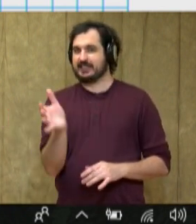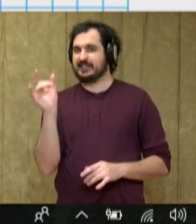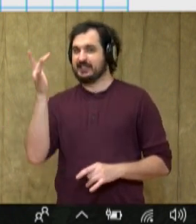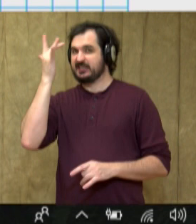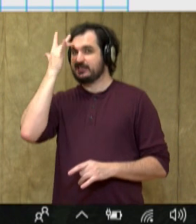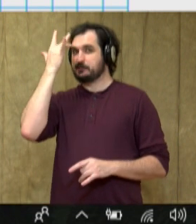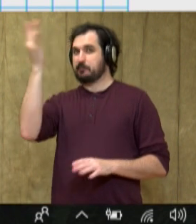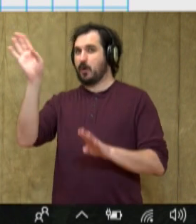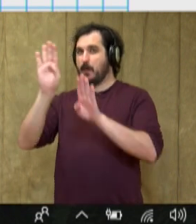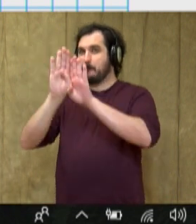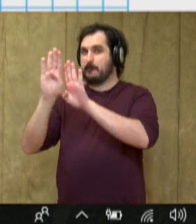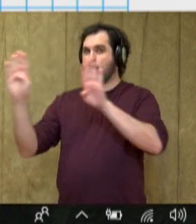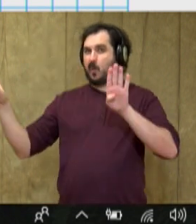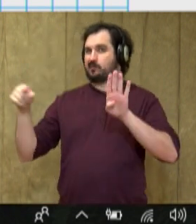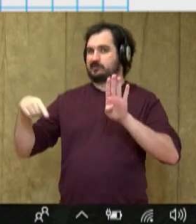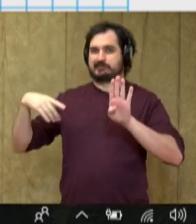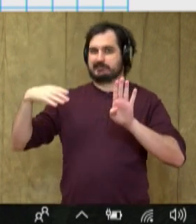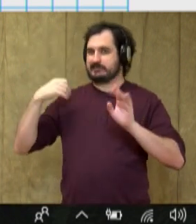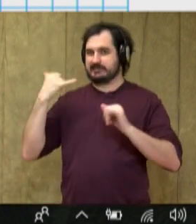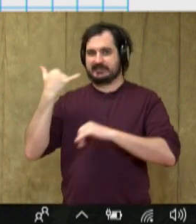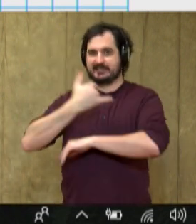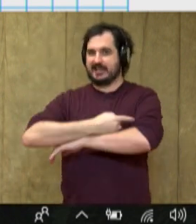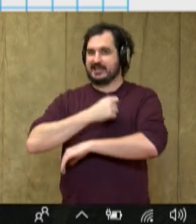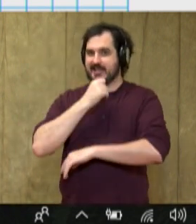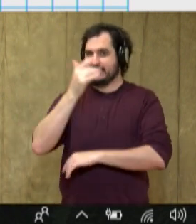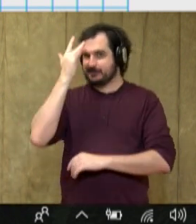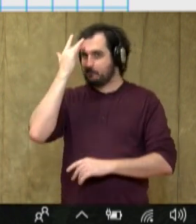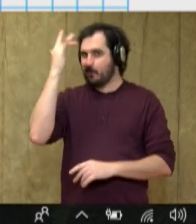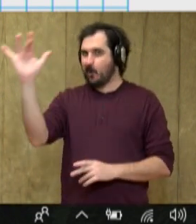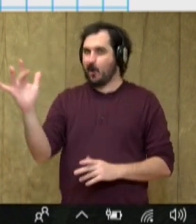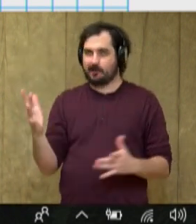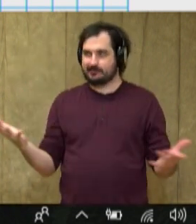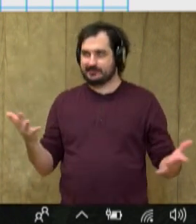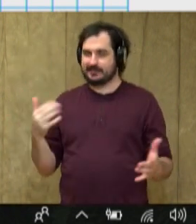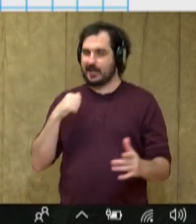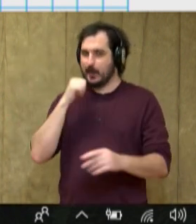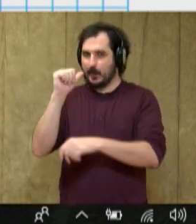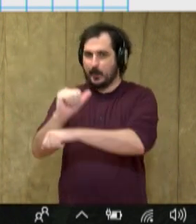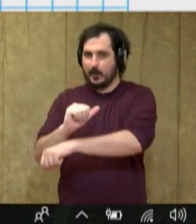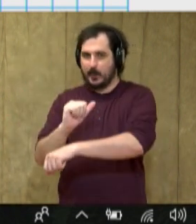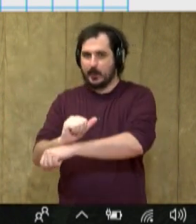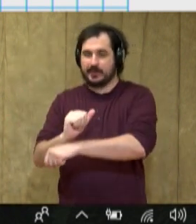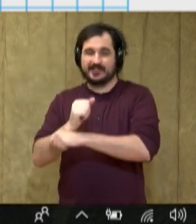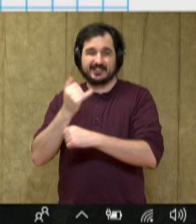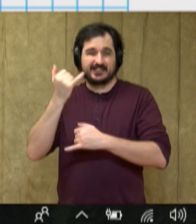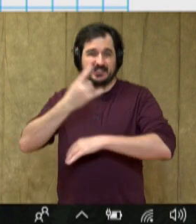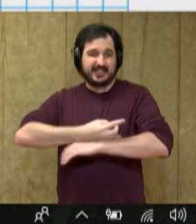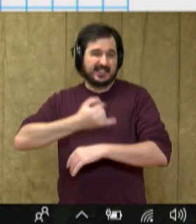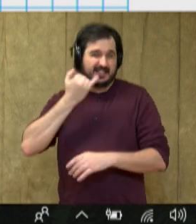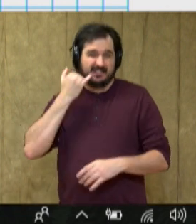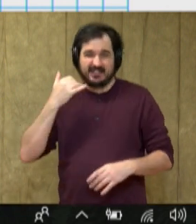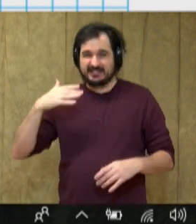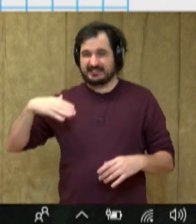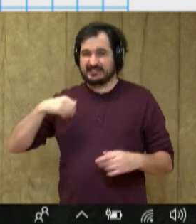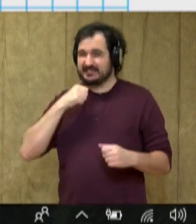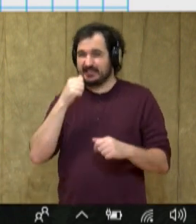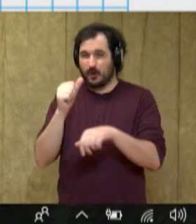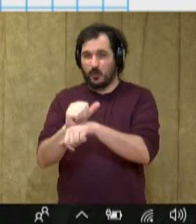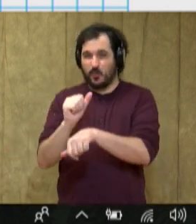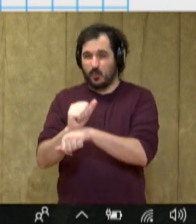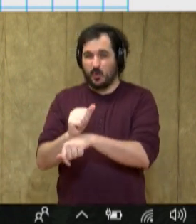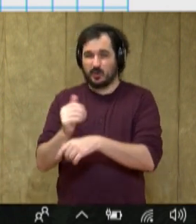today. You know, technology sometimes is not very smart. So today, if anything happens with the smart board, I'm sorry. I'm going to attempt to write on it right